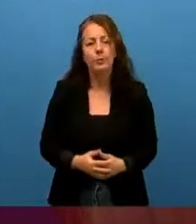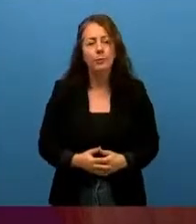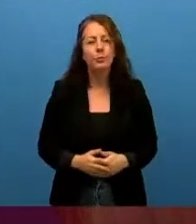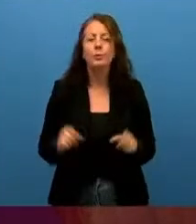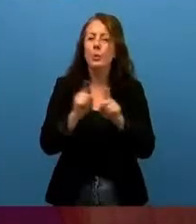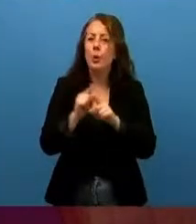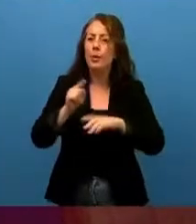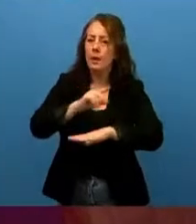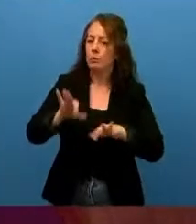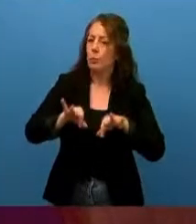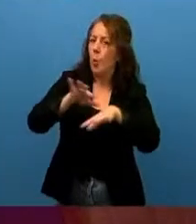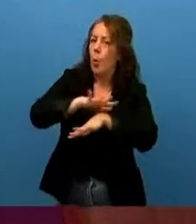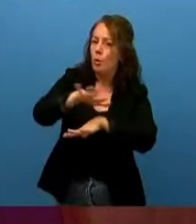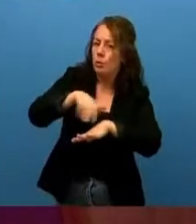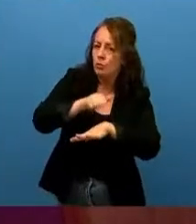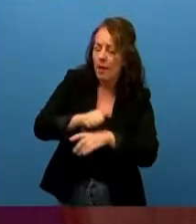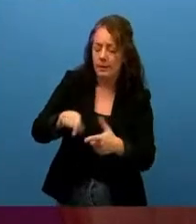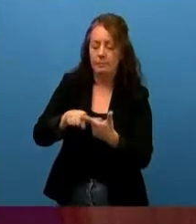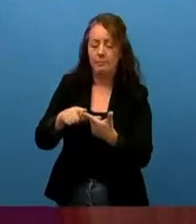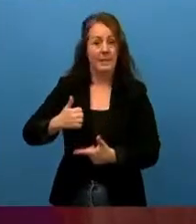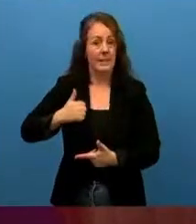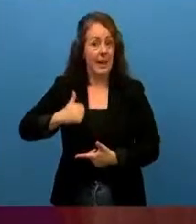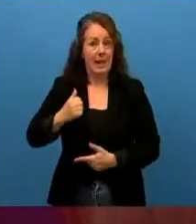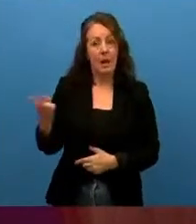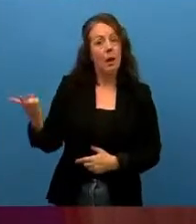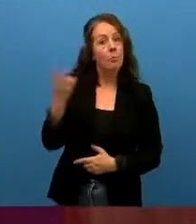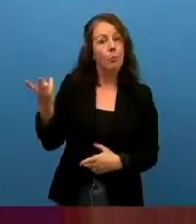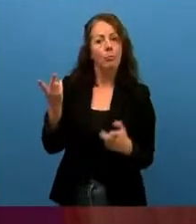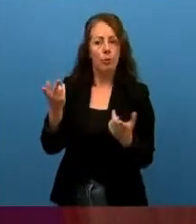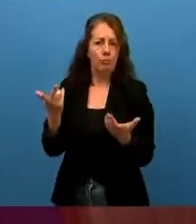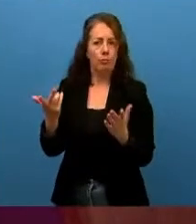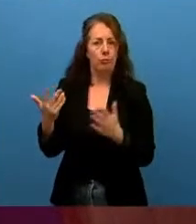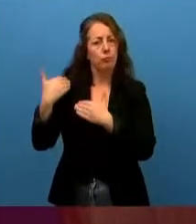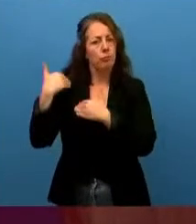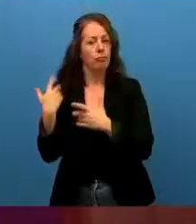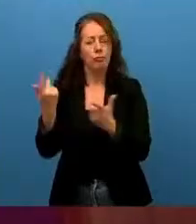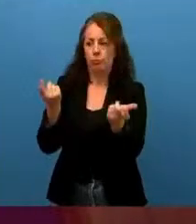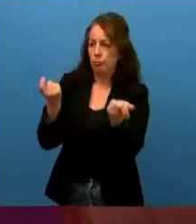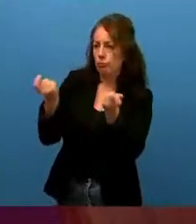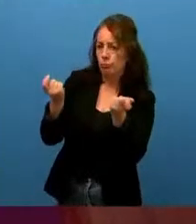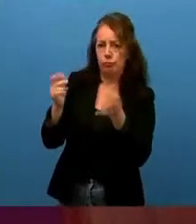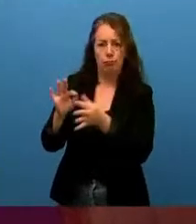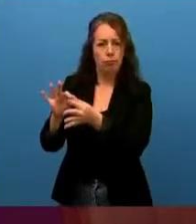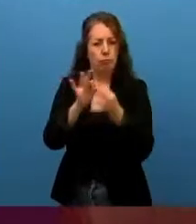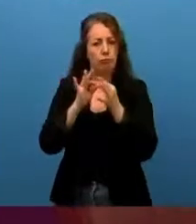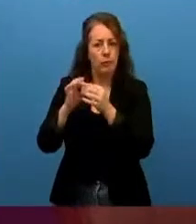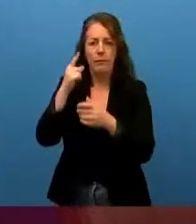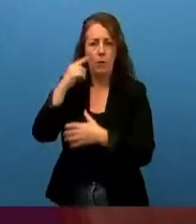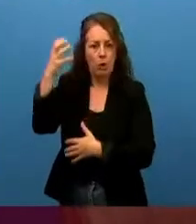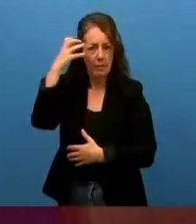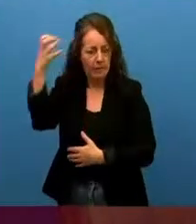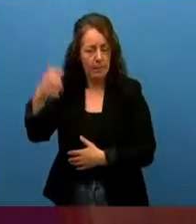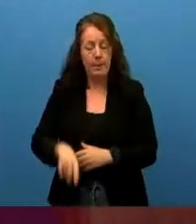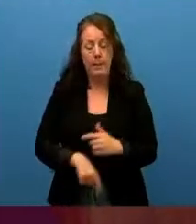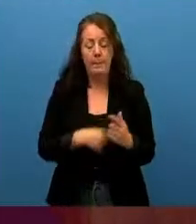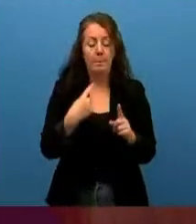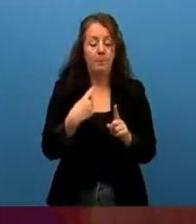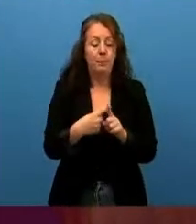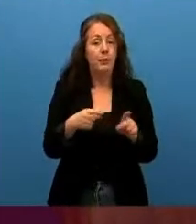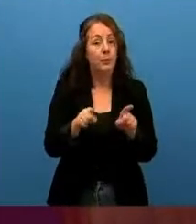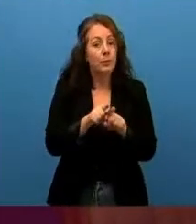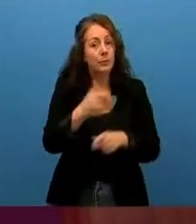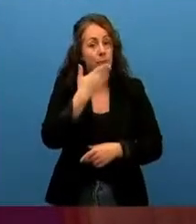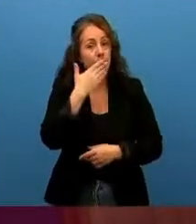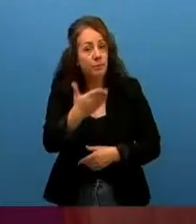Canada, who took on the role as state co-facilitators, as well as the Indigenous co-facilitator, Binota